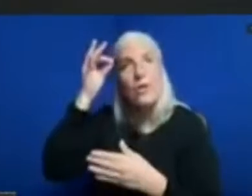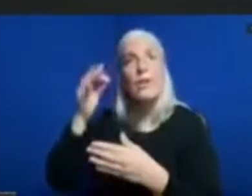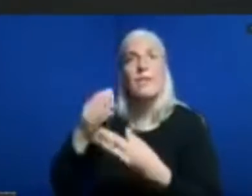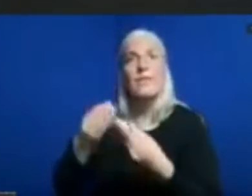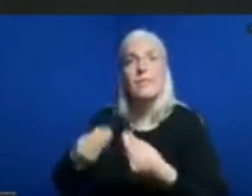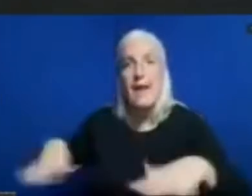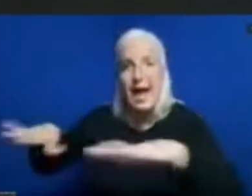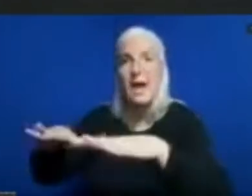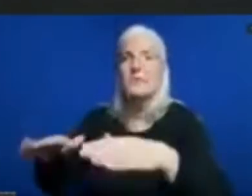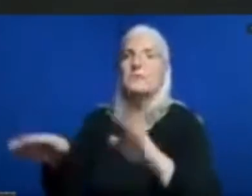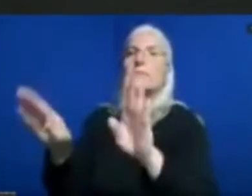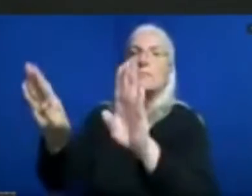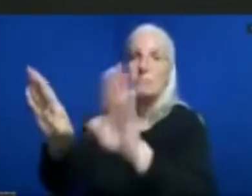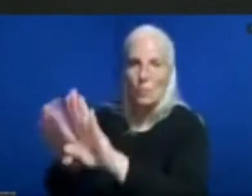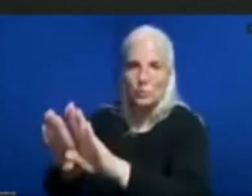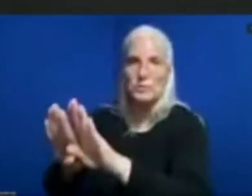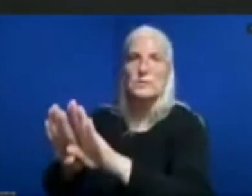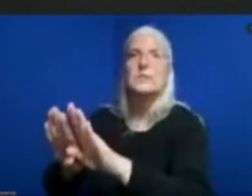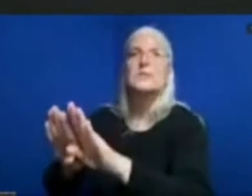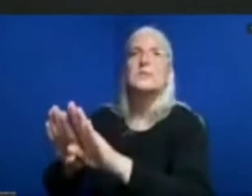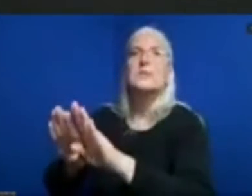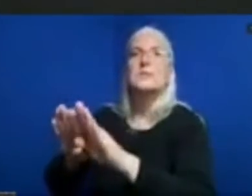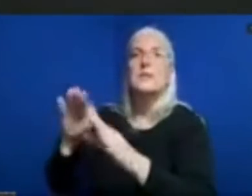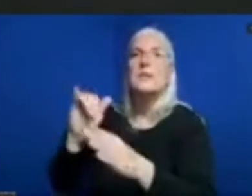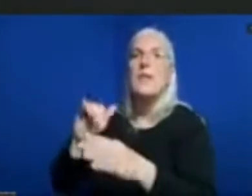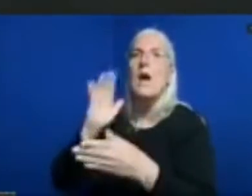get distracted from other people that are in the area.